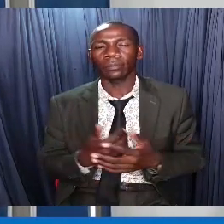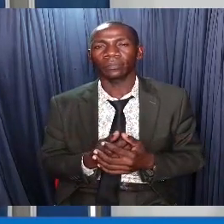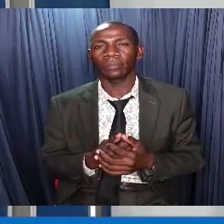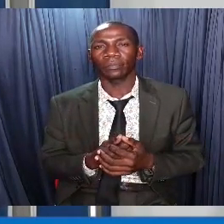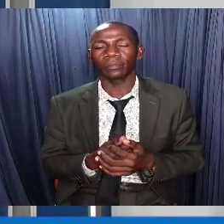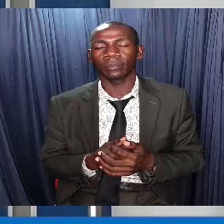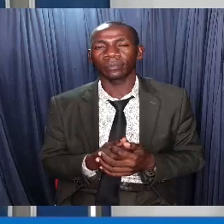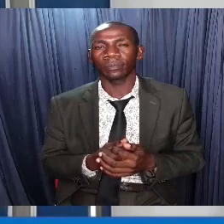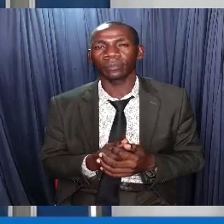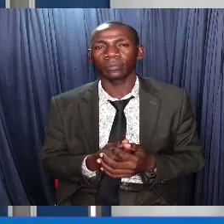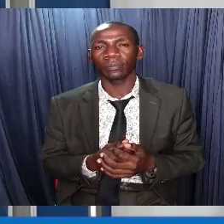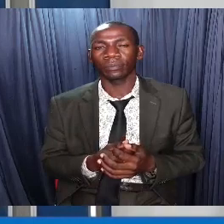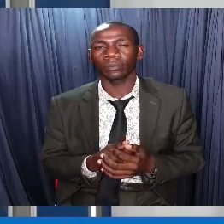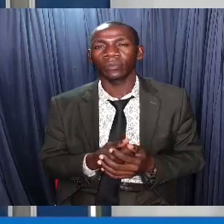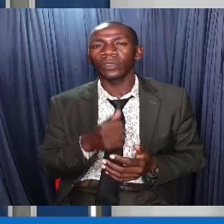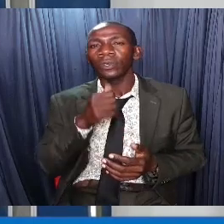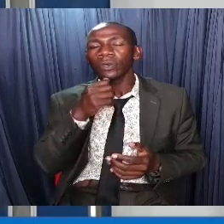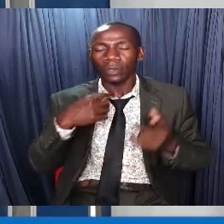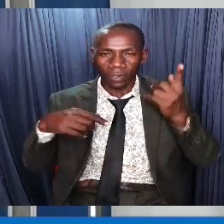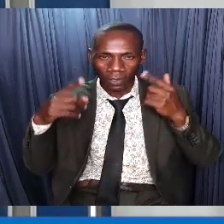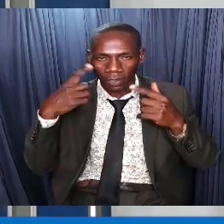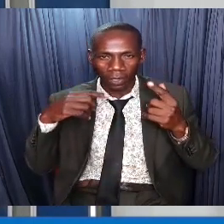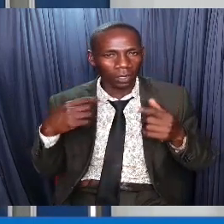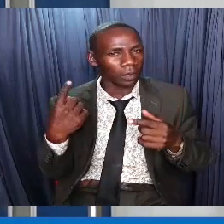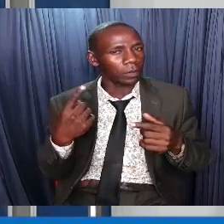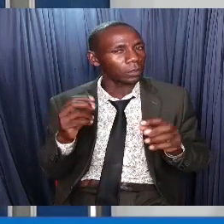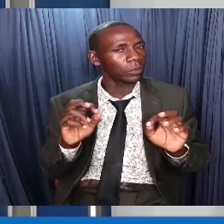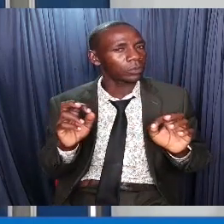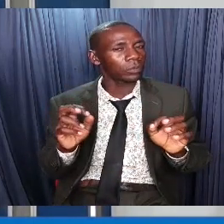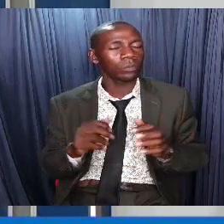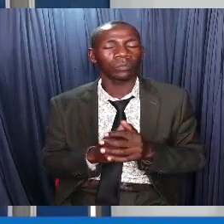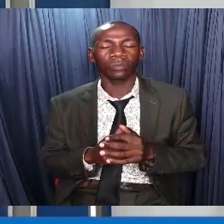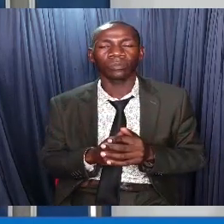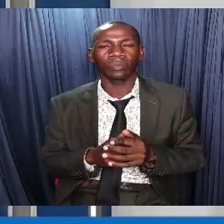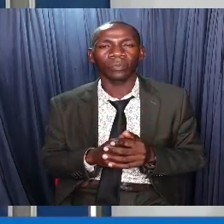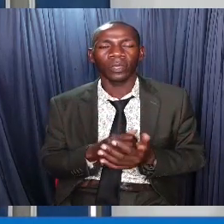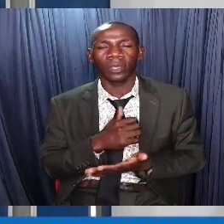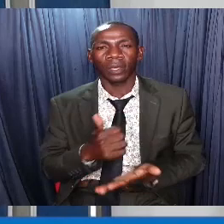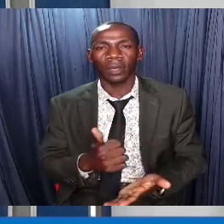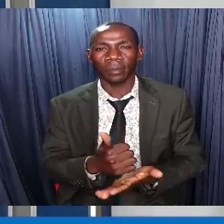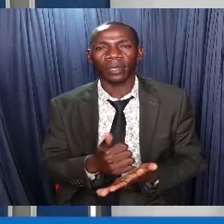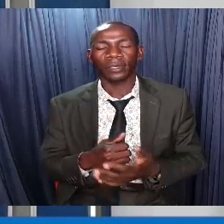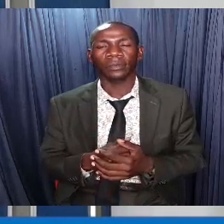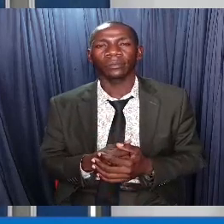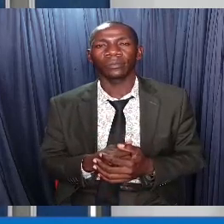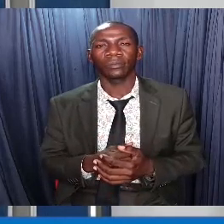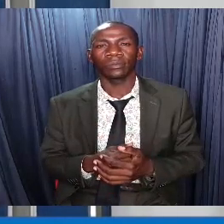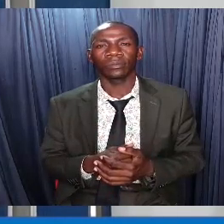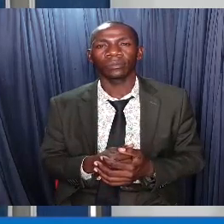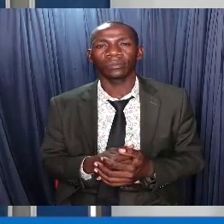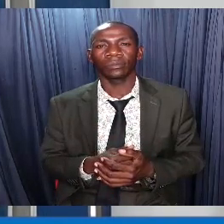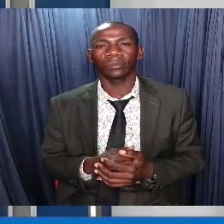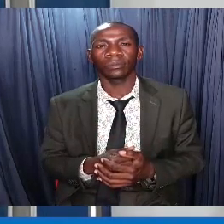Hallelujah. Sikule kulia machozi. Not just weeping and weeping. Amen. Amen.